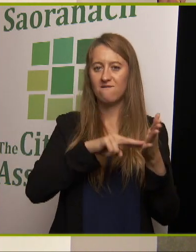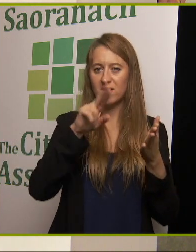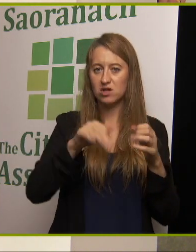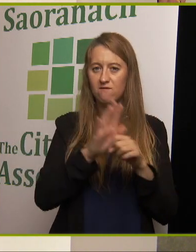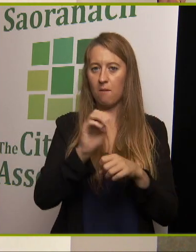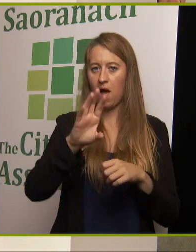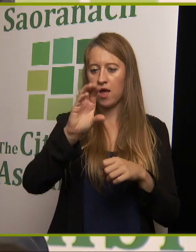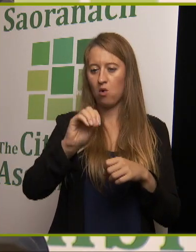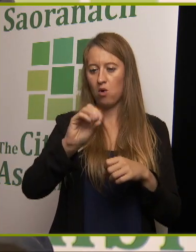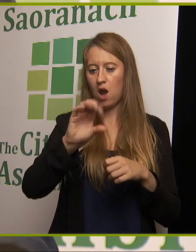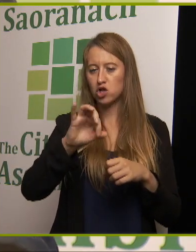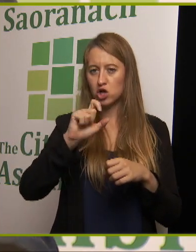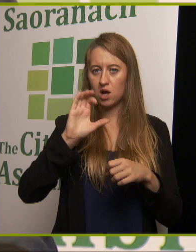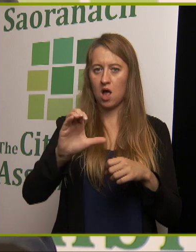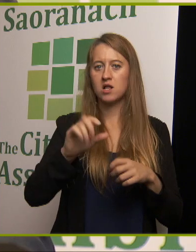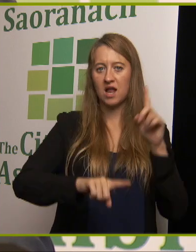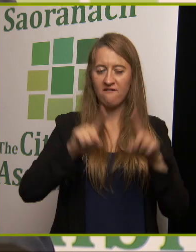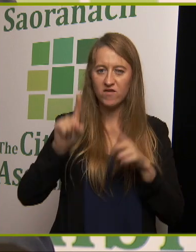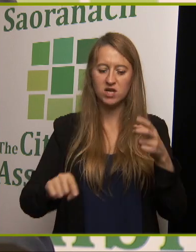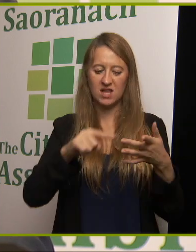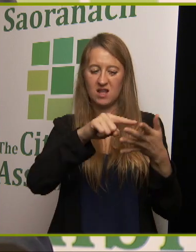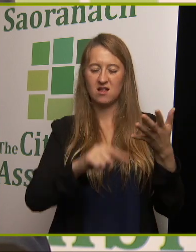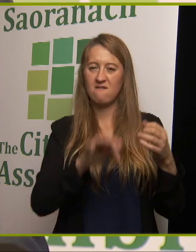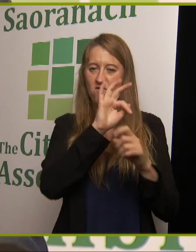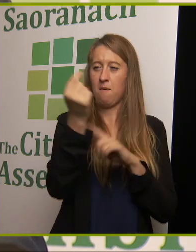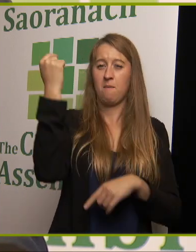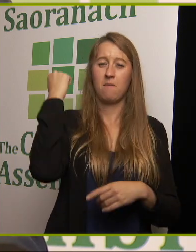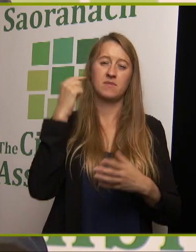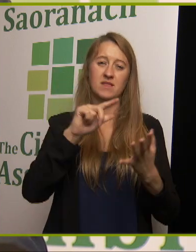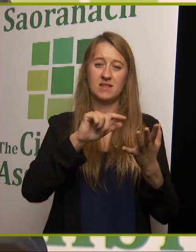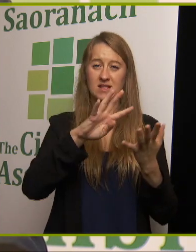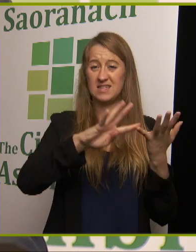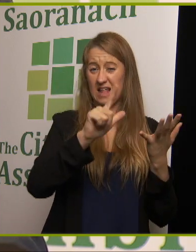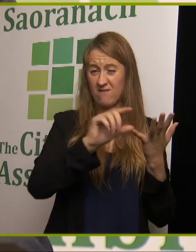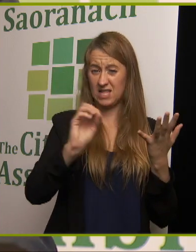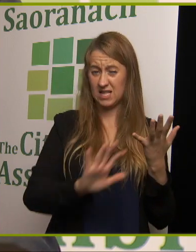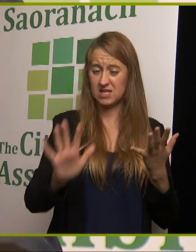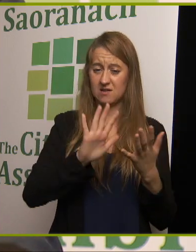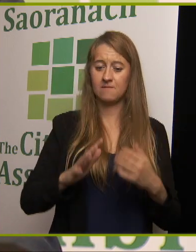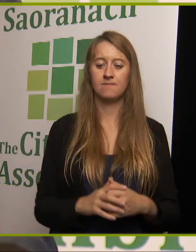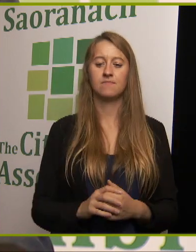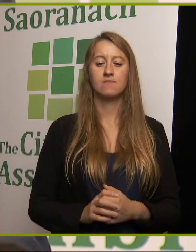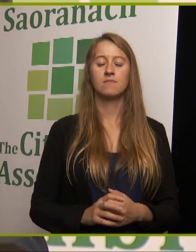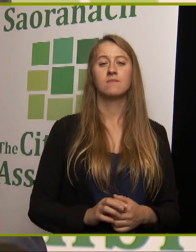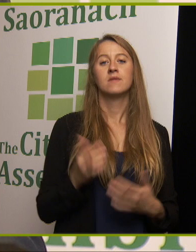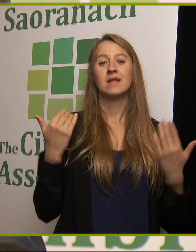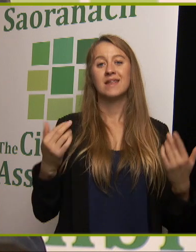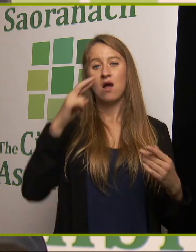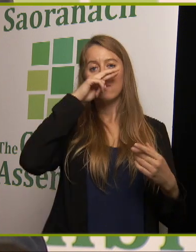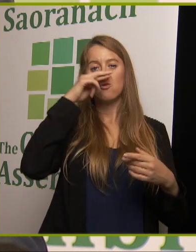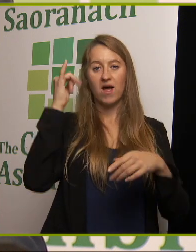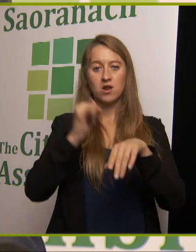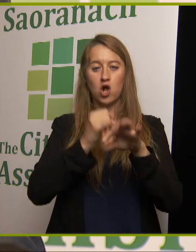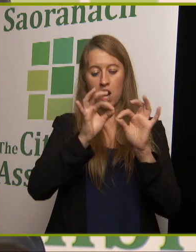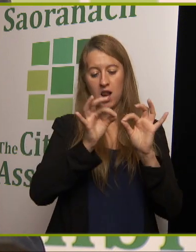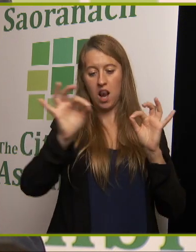90s. And that area outside the red line that stretches out into the Atlantic, that's